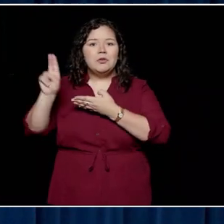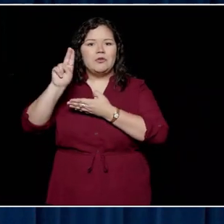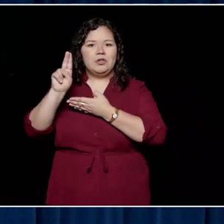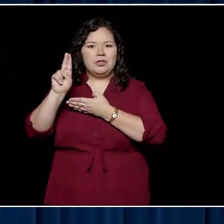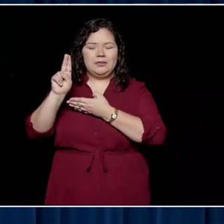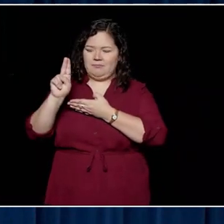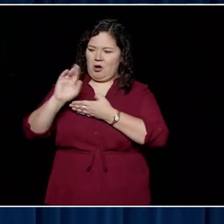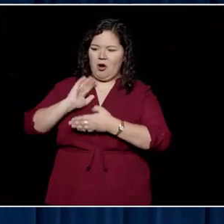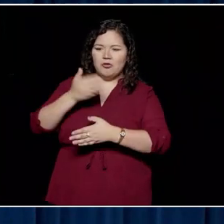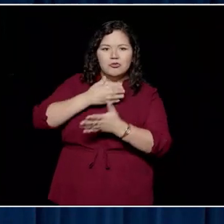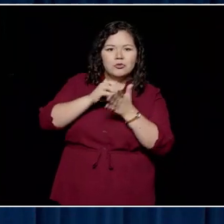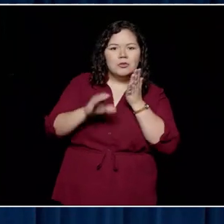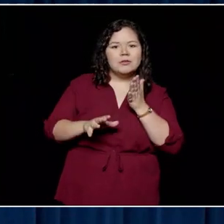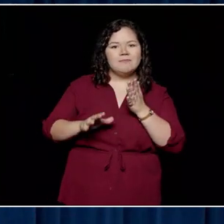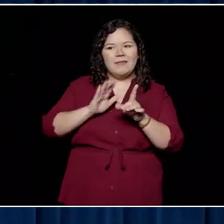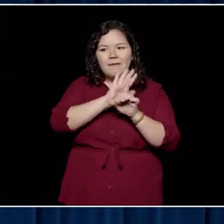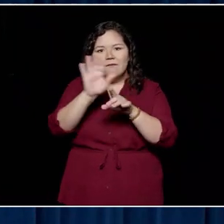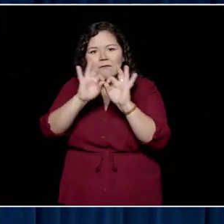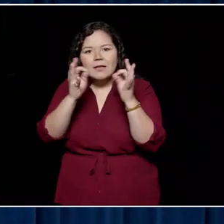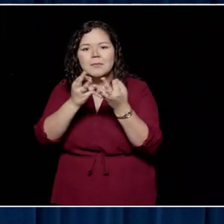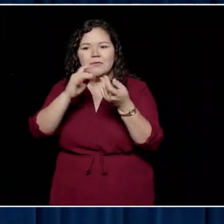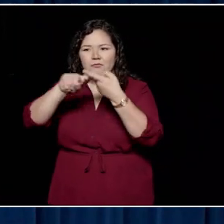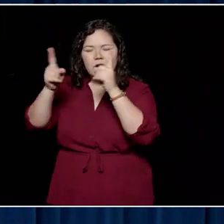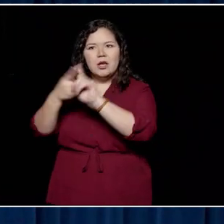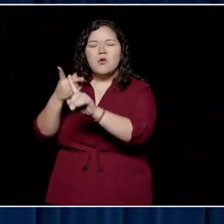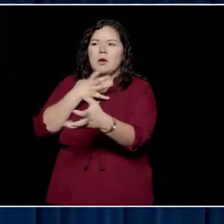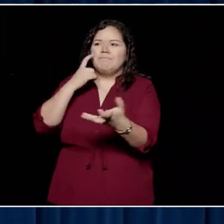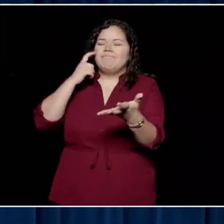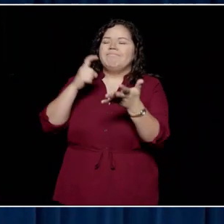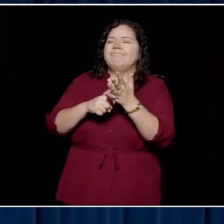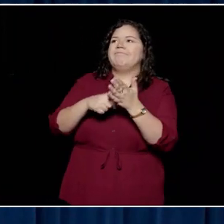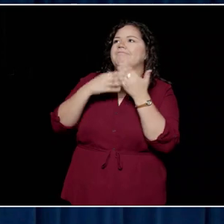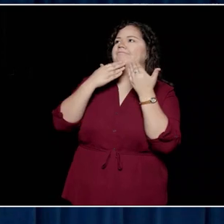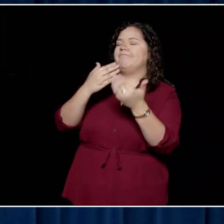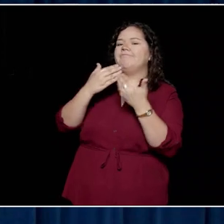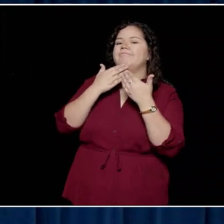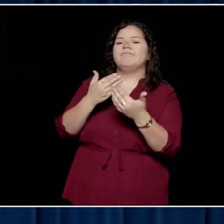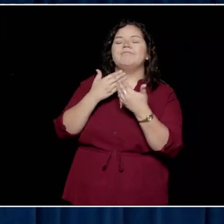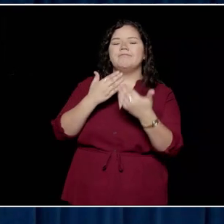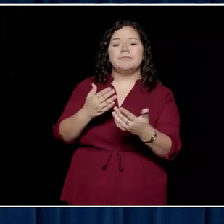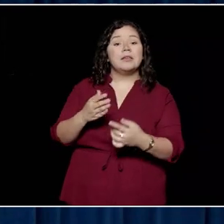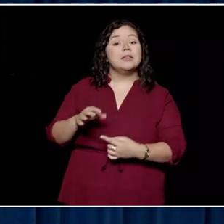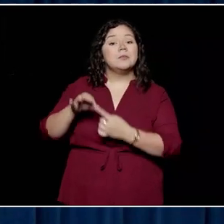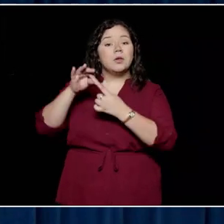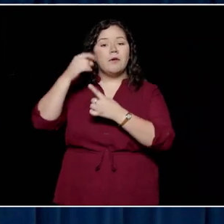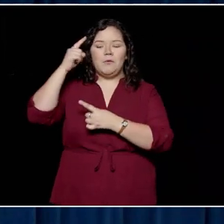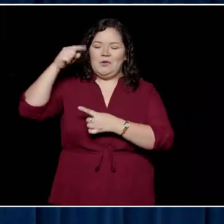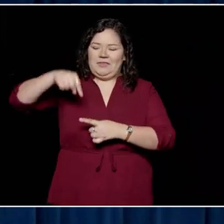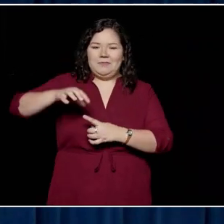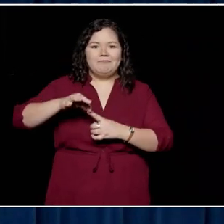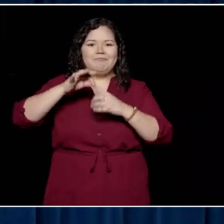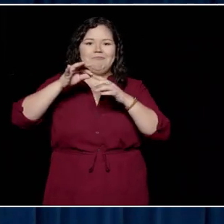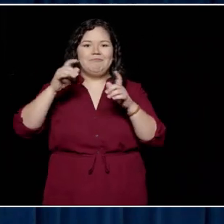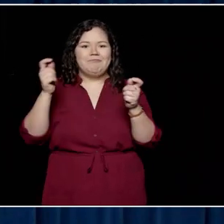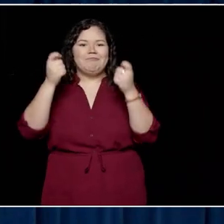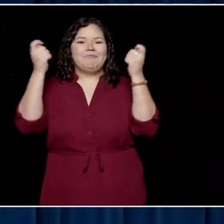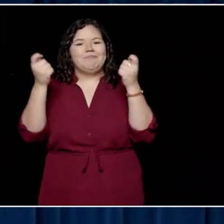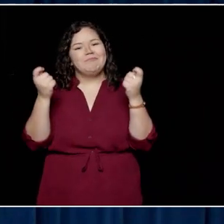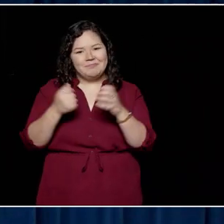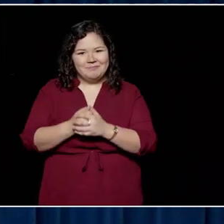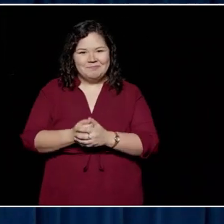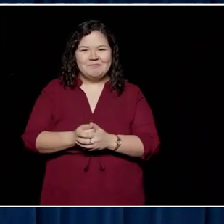proud students, their families and friends. We give thanks, especially for this most happy